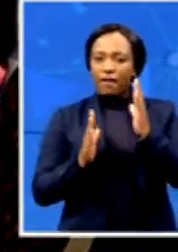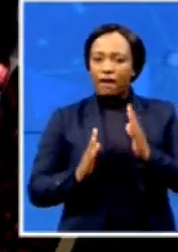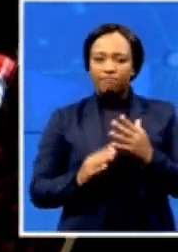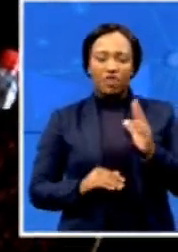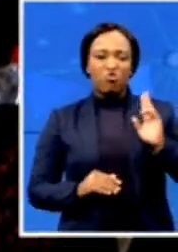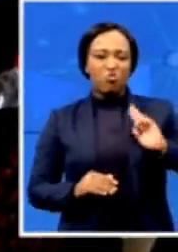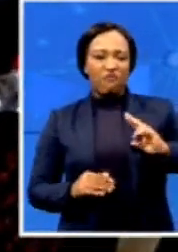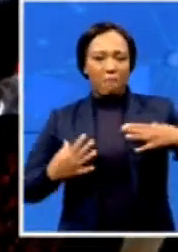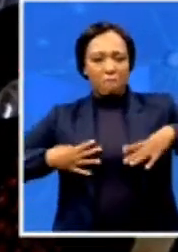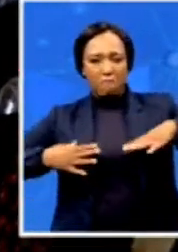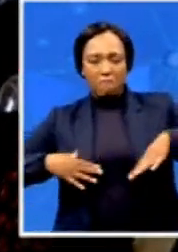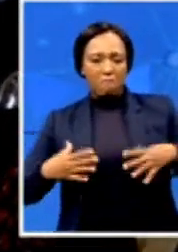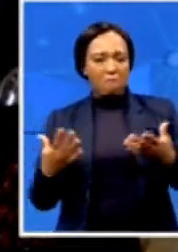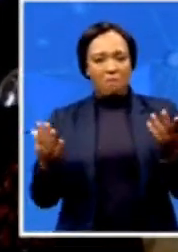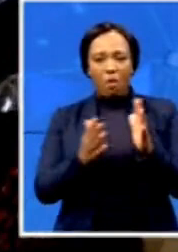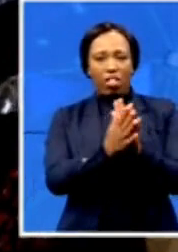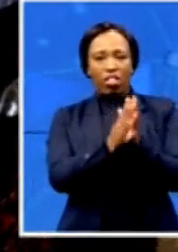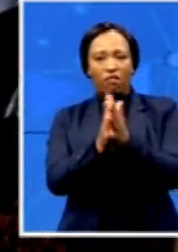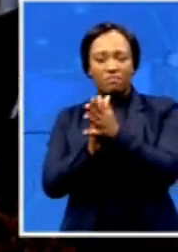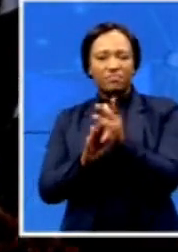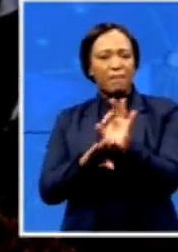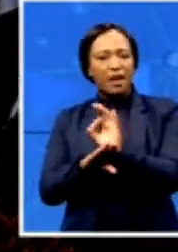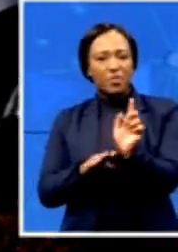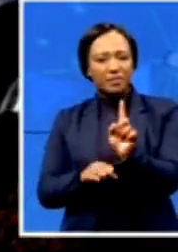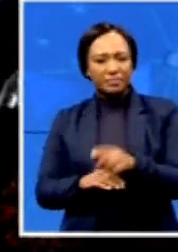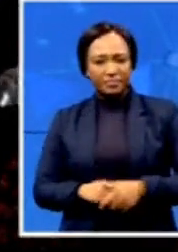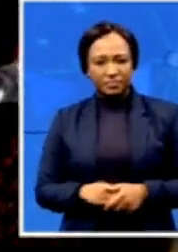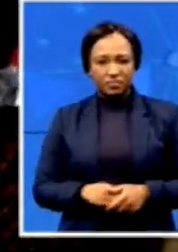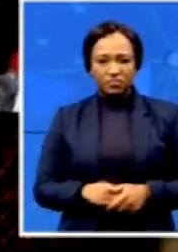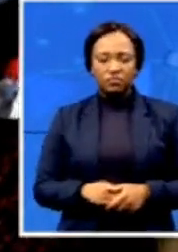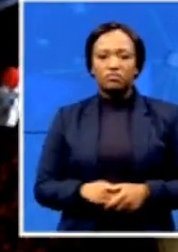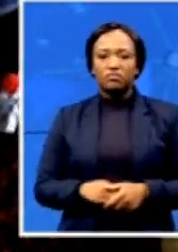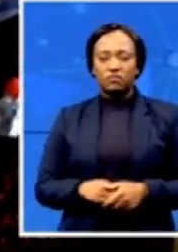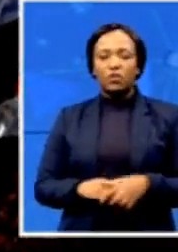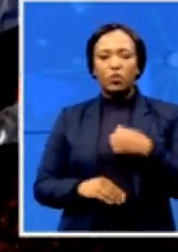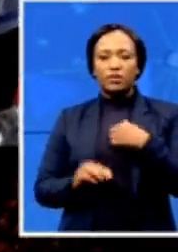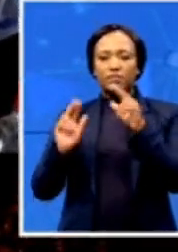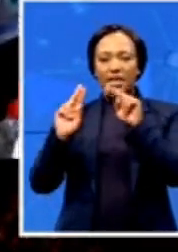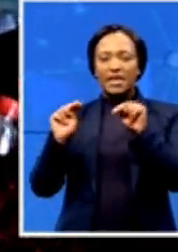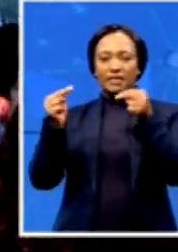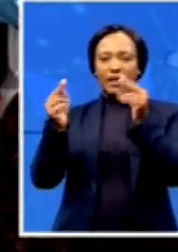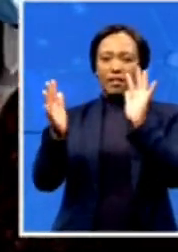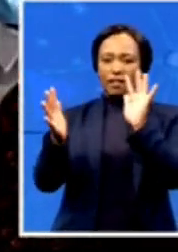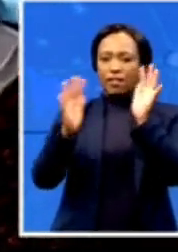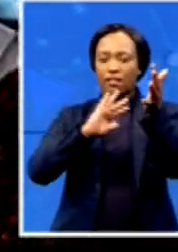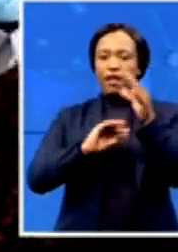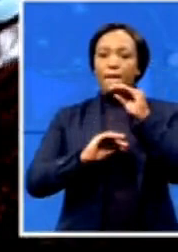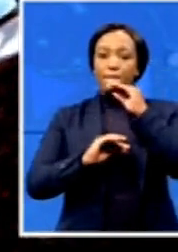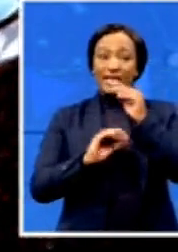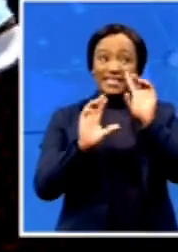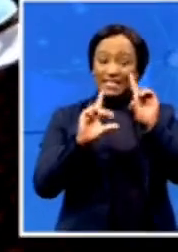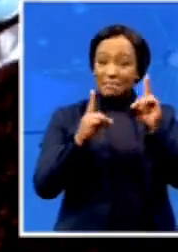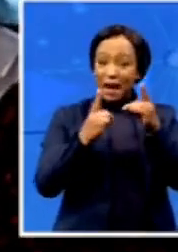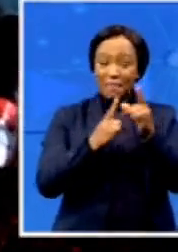luthini uhlelo lapho? No, siyasebenzisa njengoba sithi national disaster, kushuthi wonke ama-department ka-government fanele ahlangane. Social development zosiza